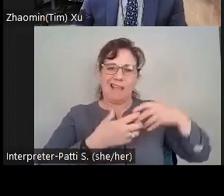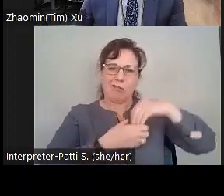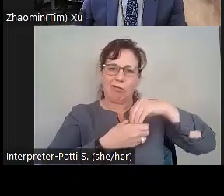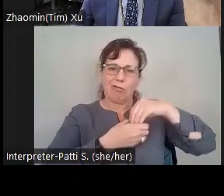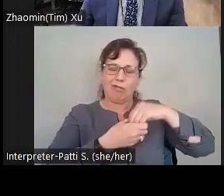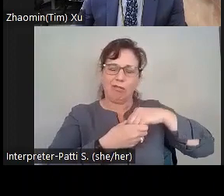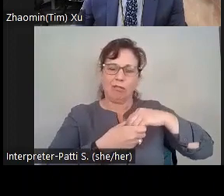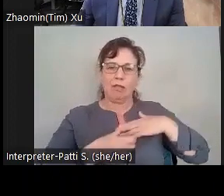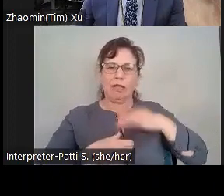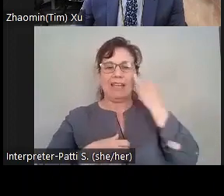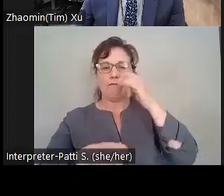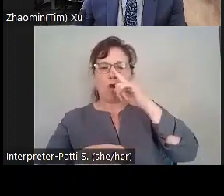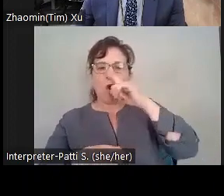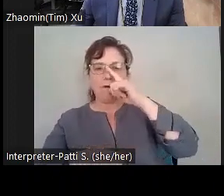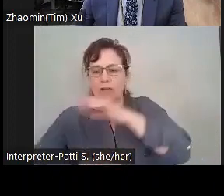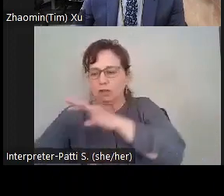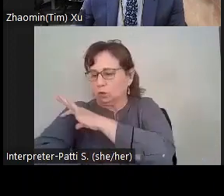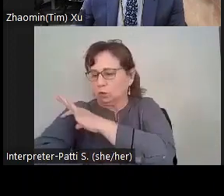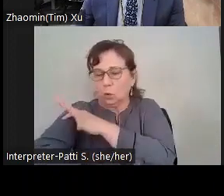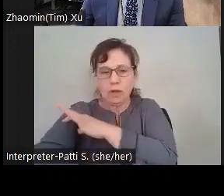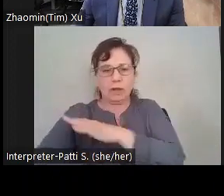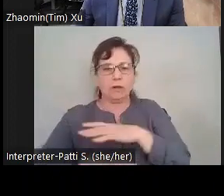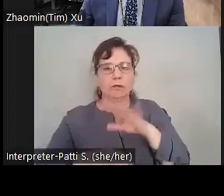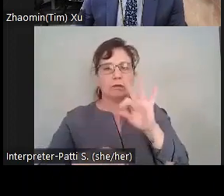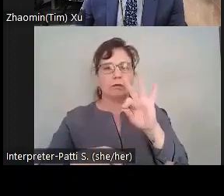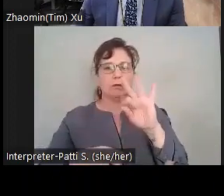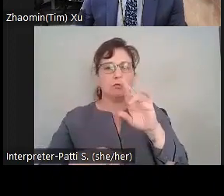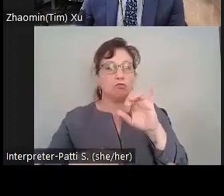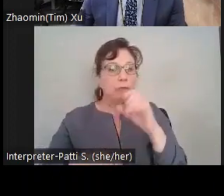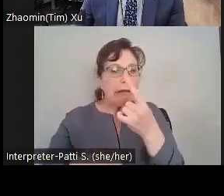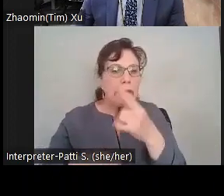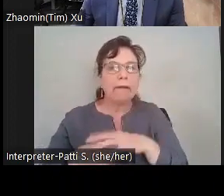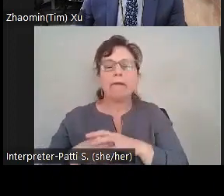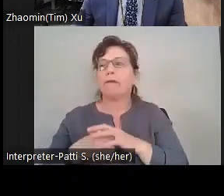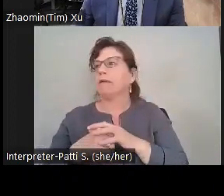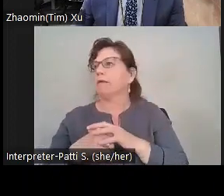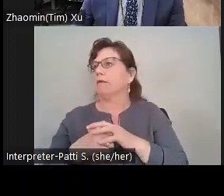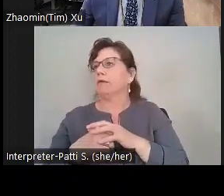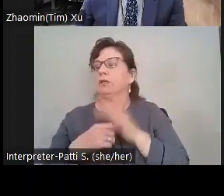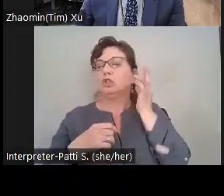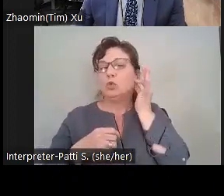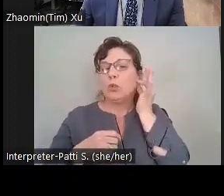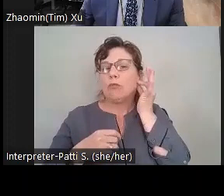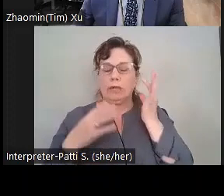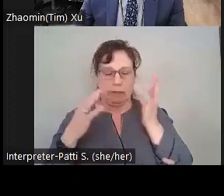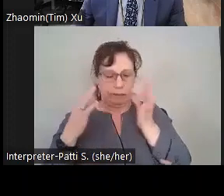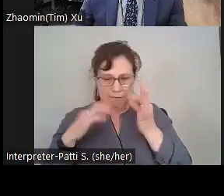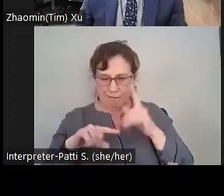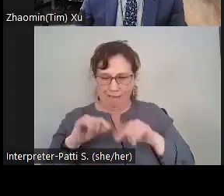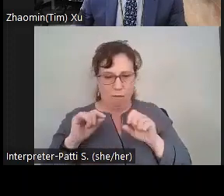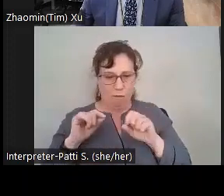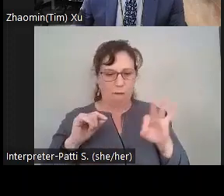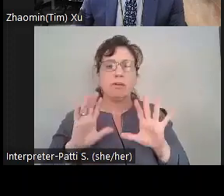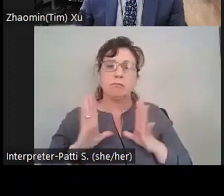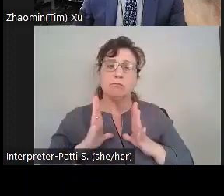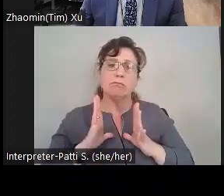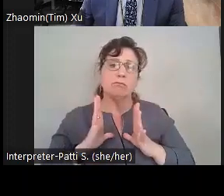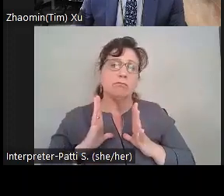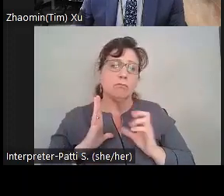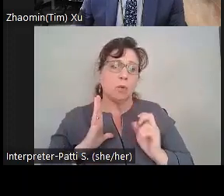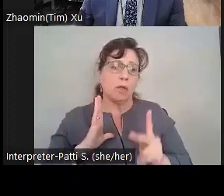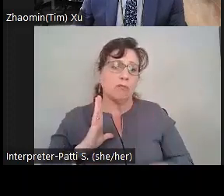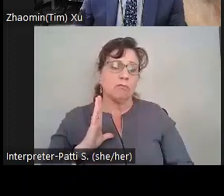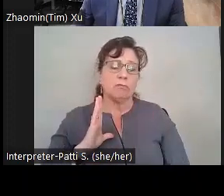an artificial joint or you have a ring or some sort of jewelry that you can't remove, that's okay.